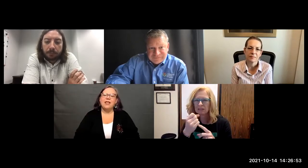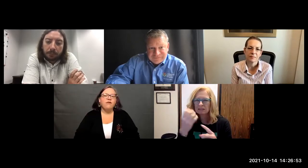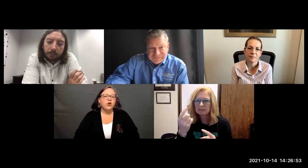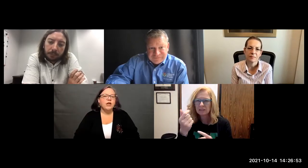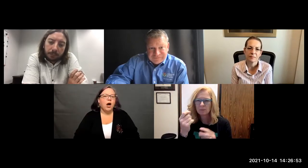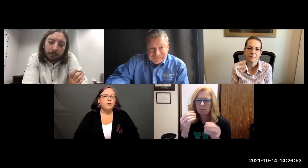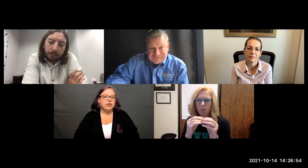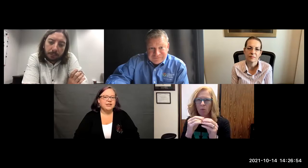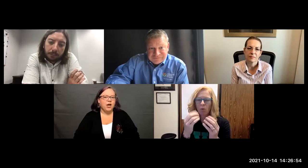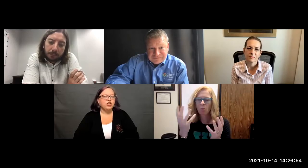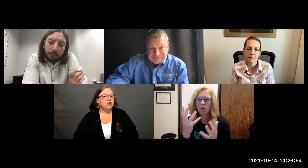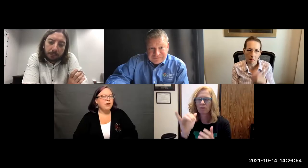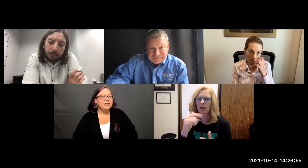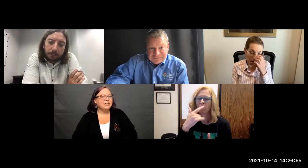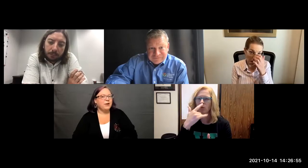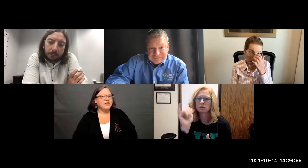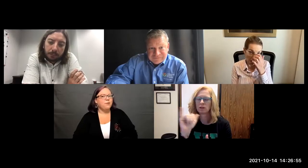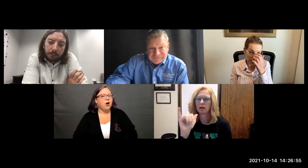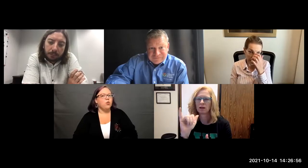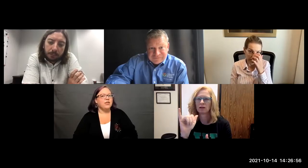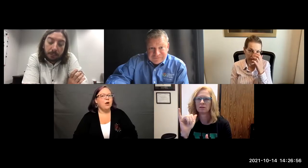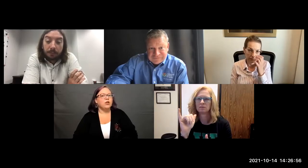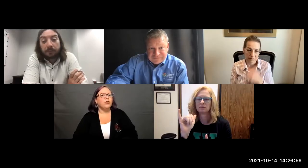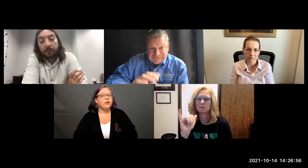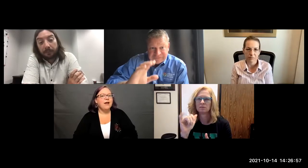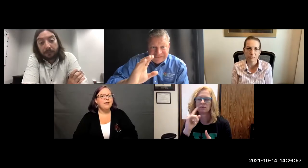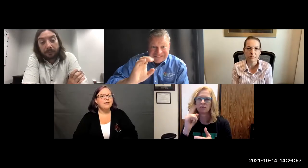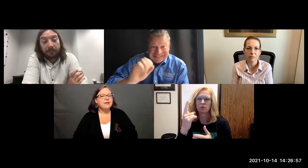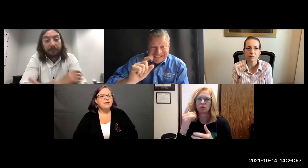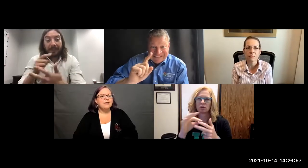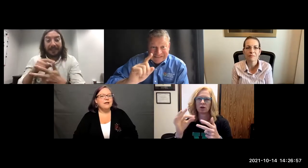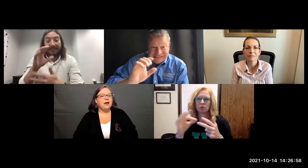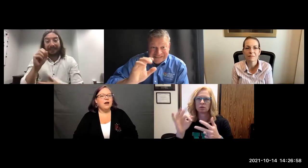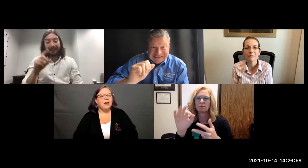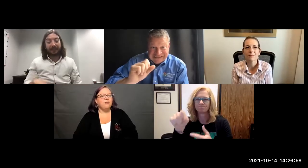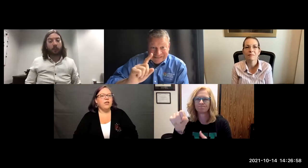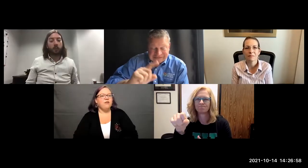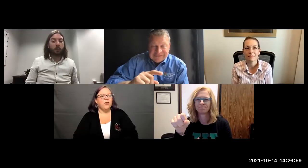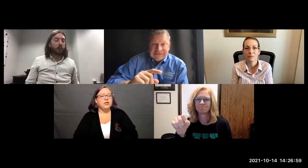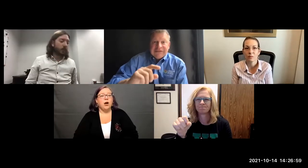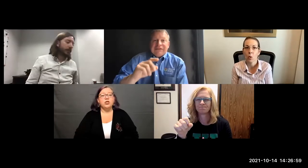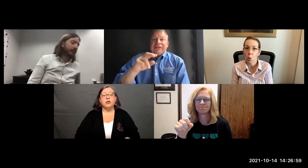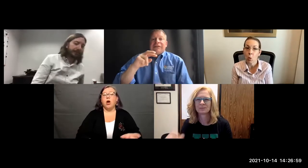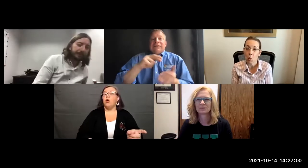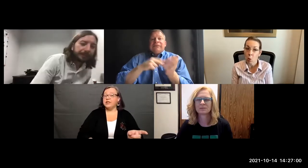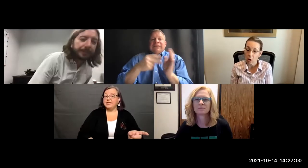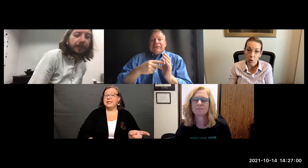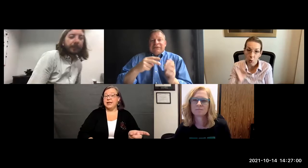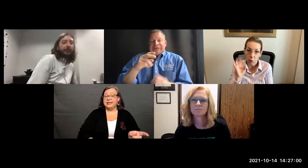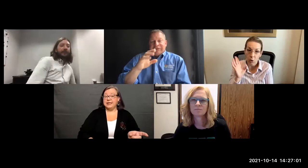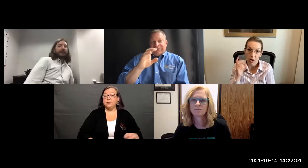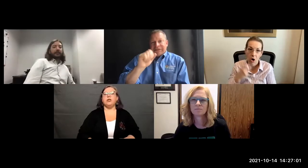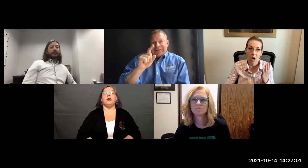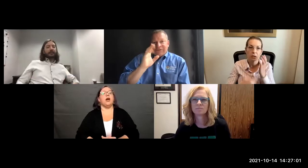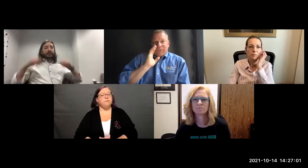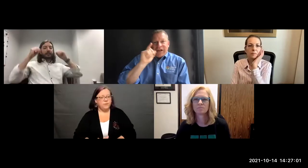understand that first option as much. Do you mind expanding upon what that would look like? for that first option, oh, the